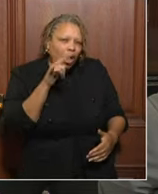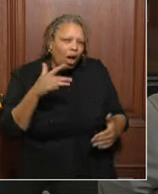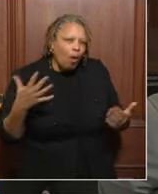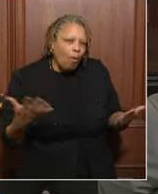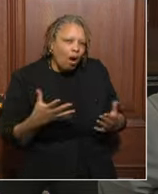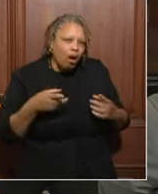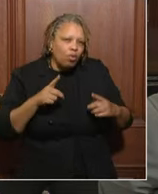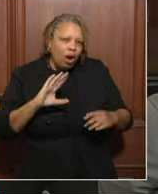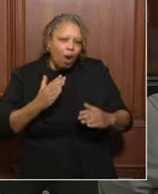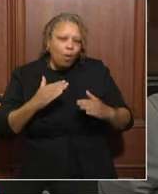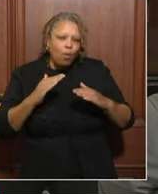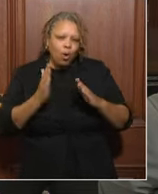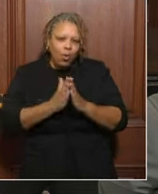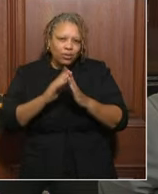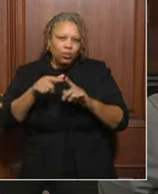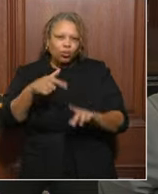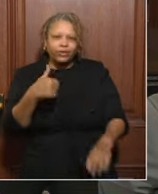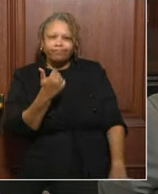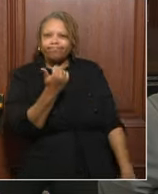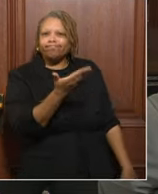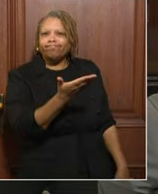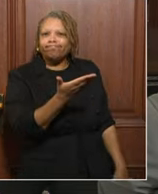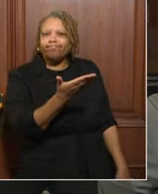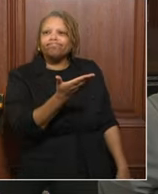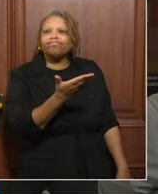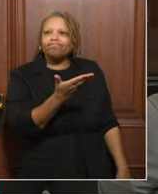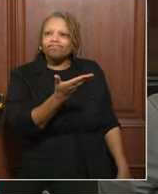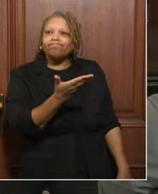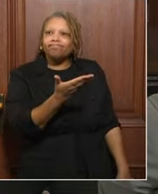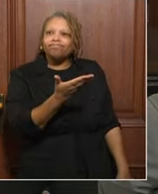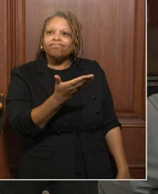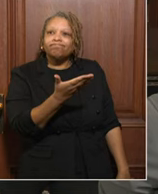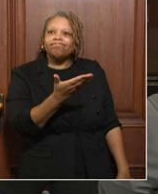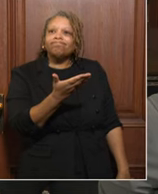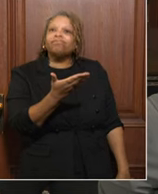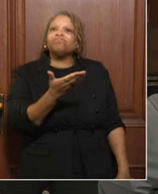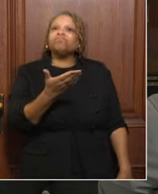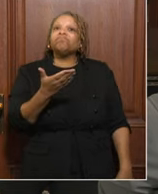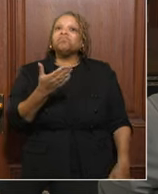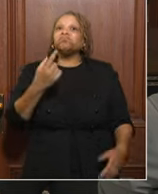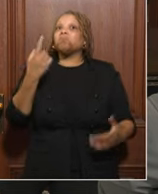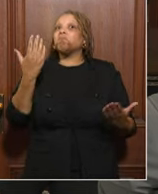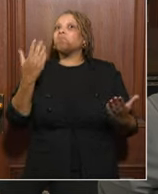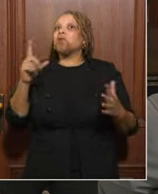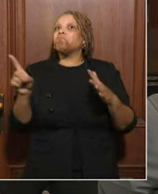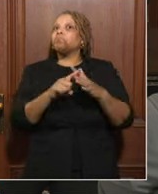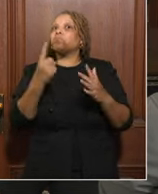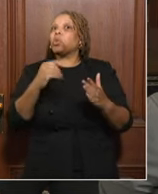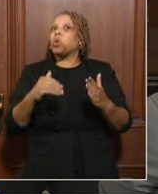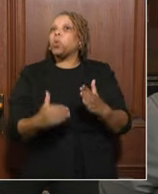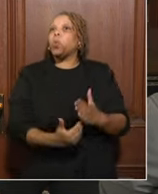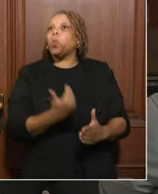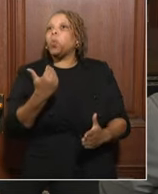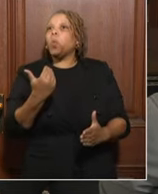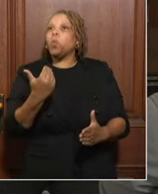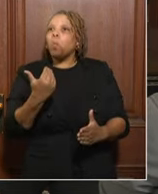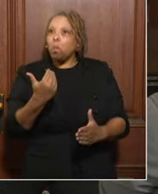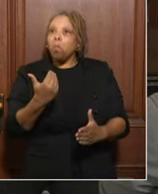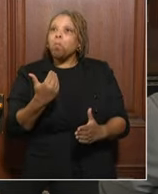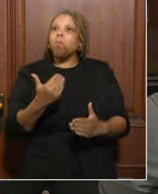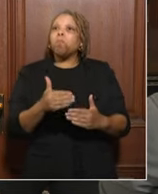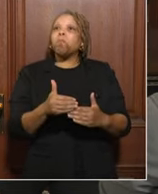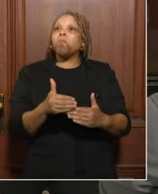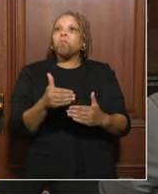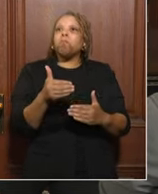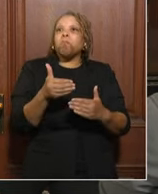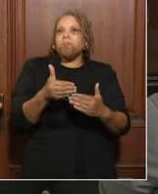it. We may even do something that we haven't done, is kind of advance a preliminary request so that they can